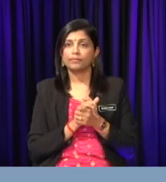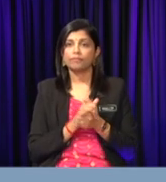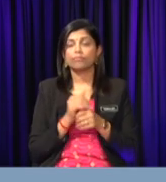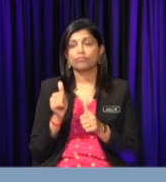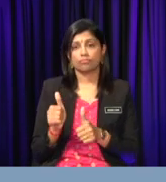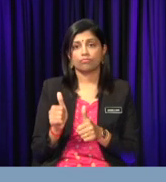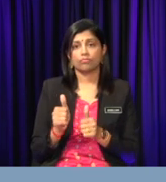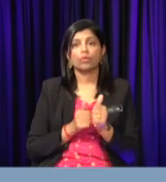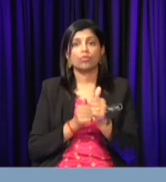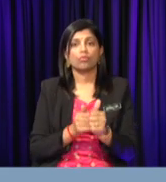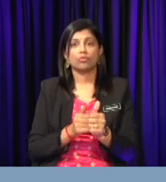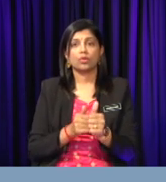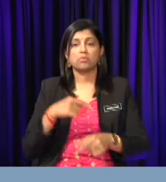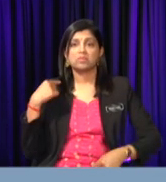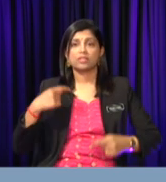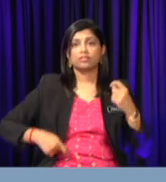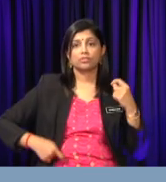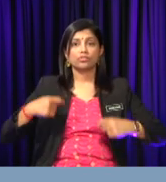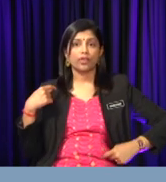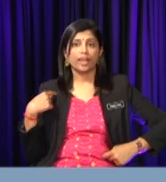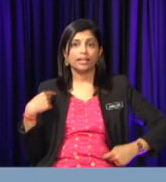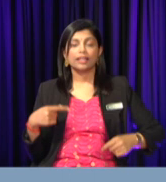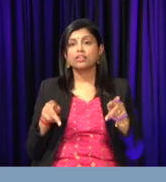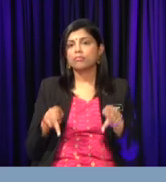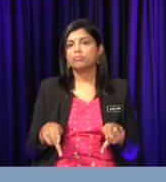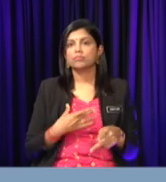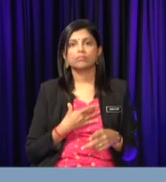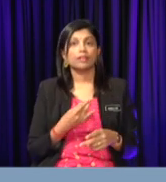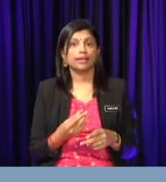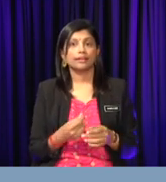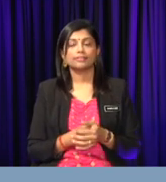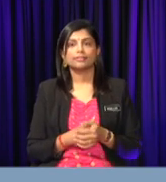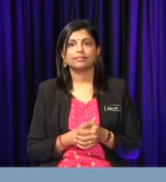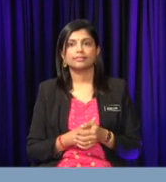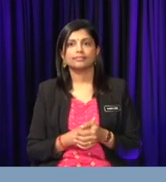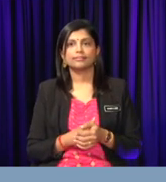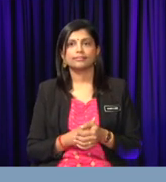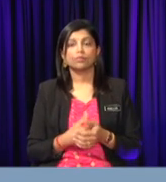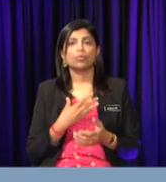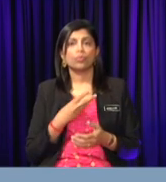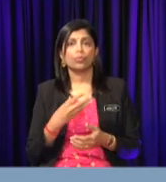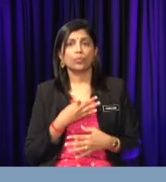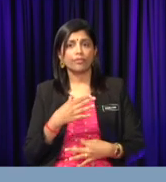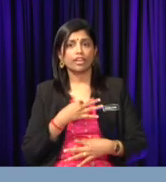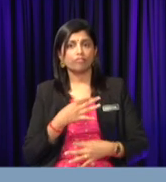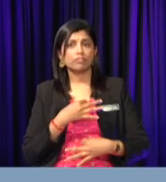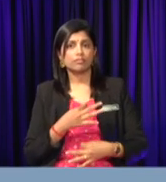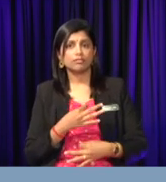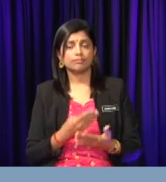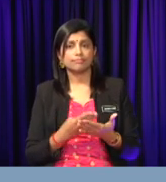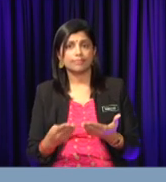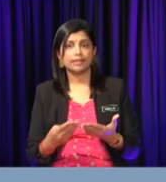is following the trend. So people will people will be very interested to buy it. And moreover, they